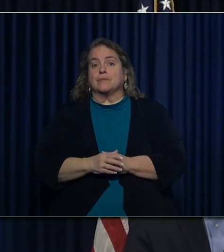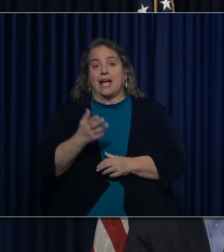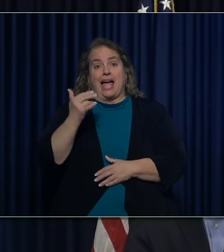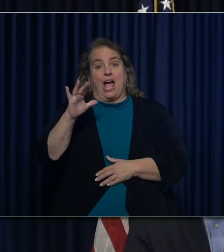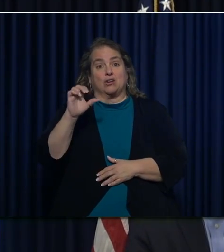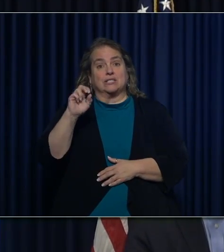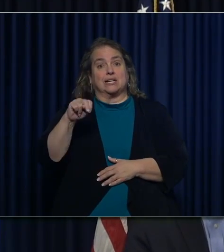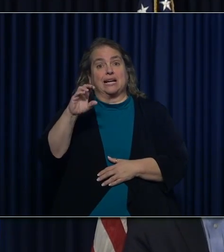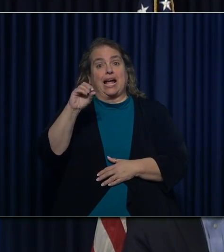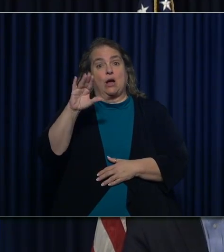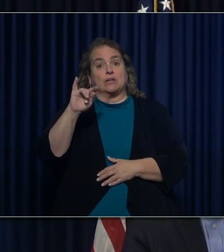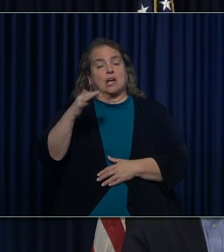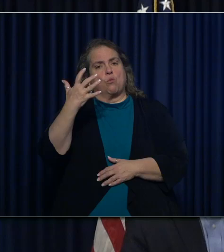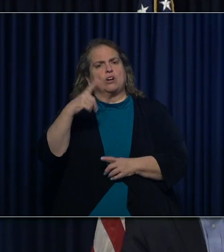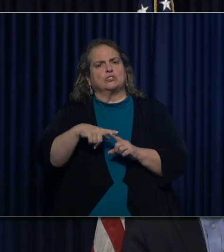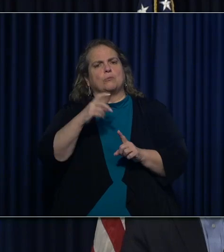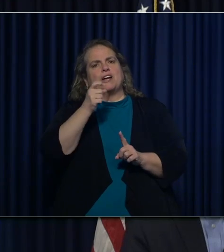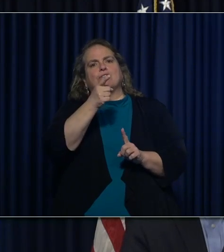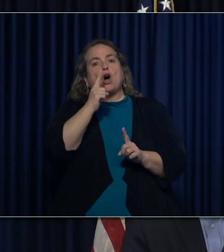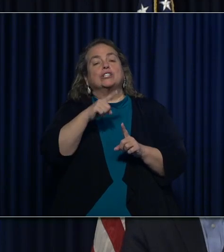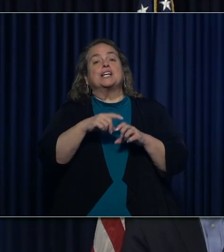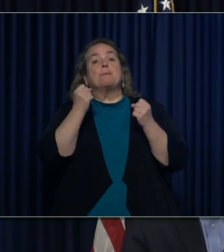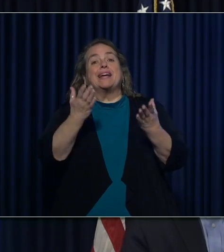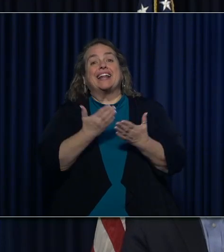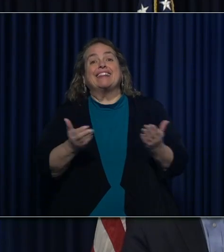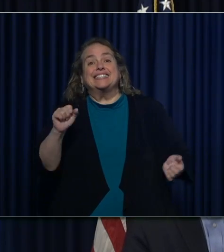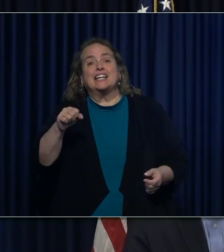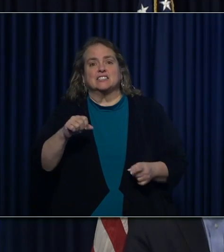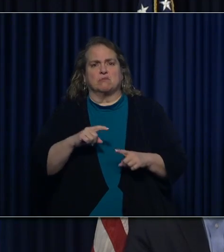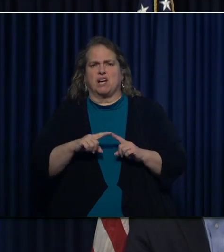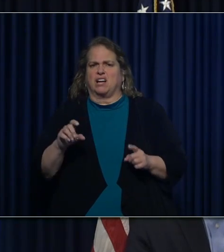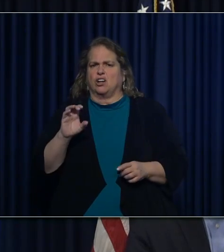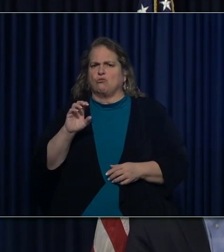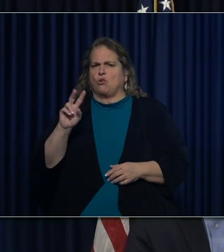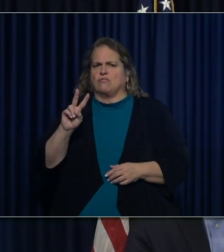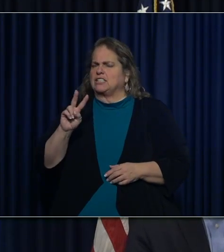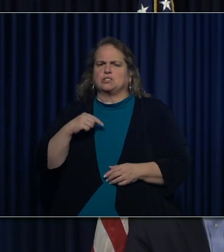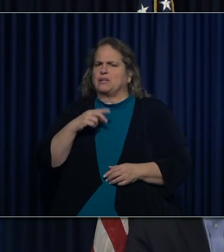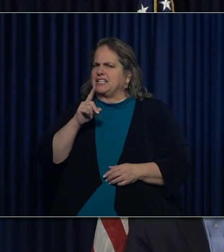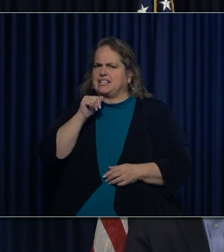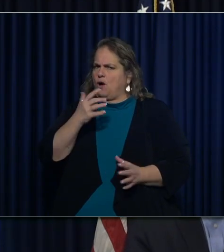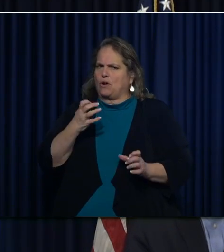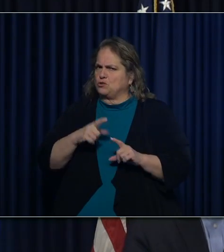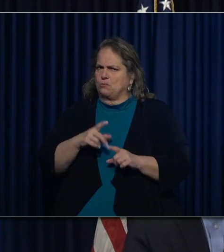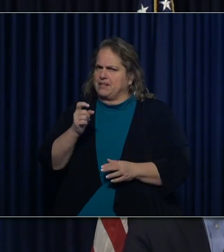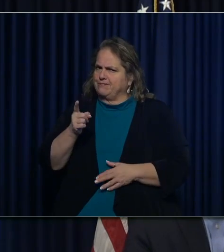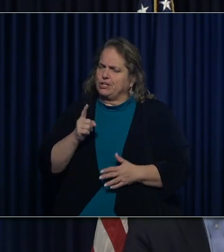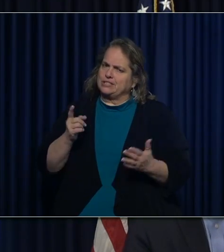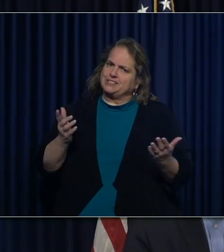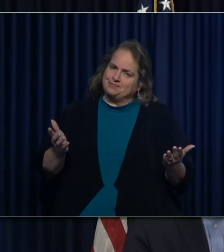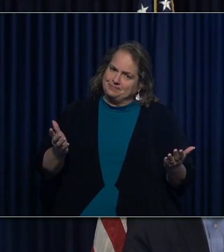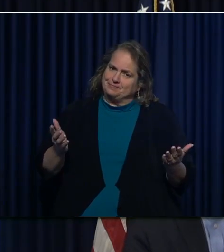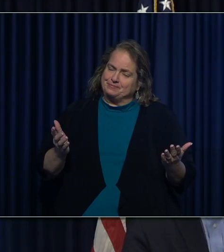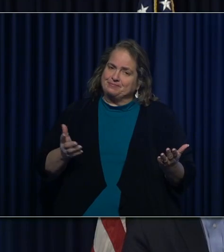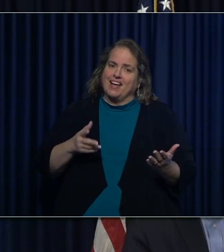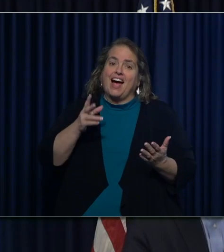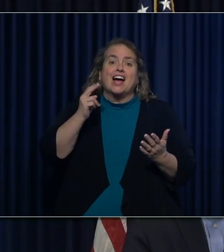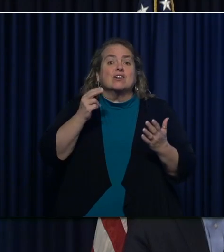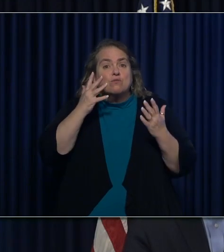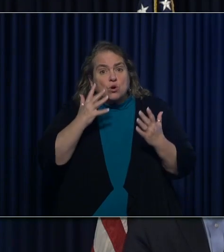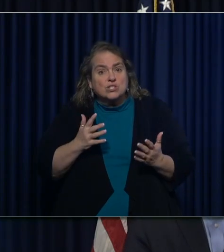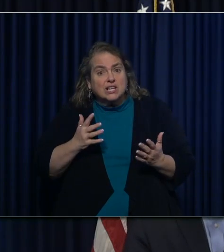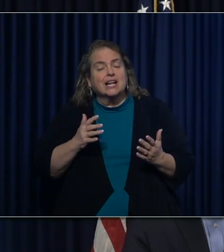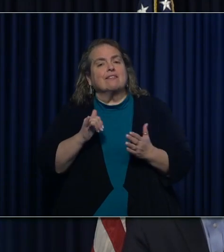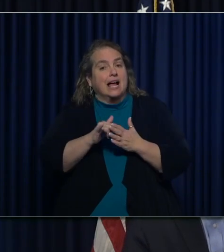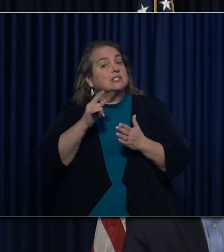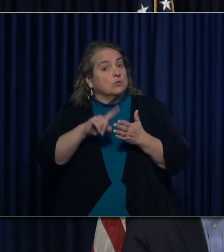Harrison County wants to be first in a lot of things, but in the coronavirus, we didn't want to be. But unfortunately,